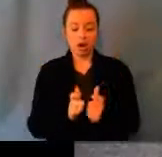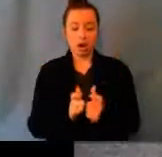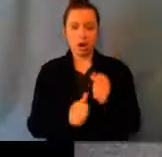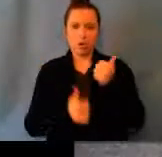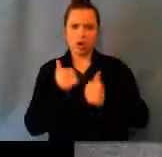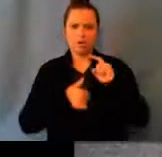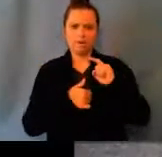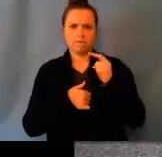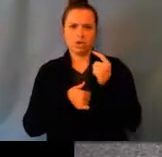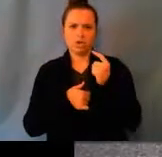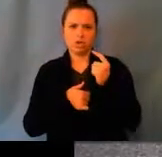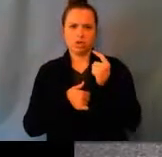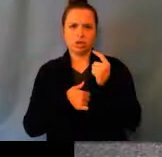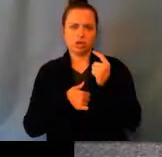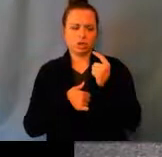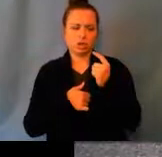be first?